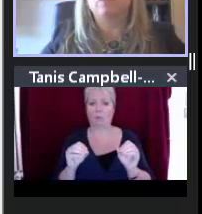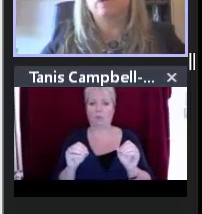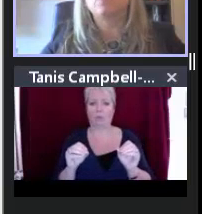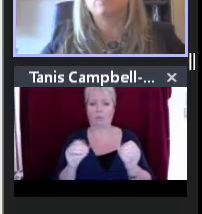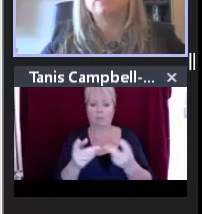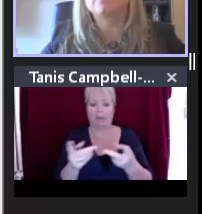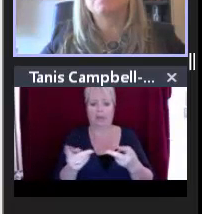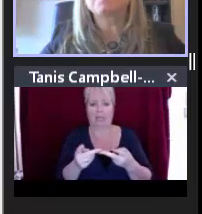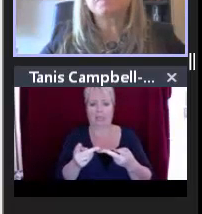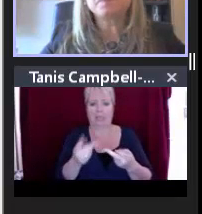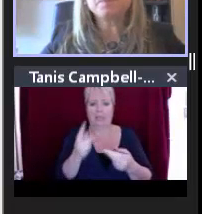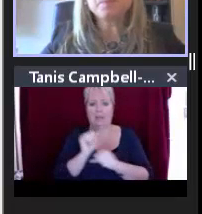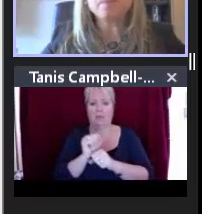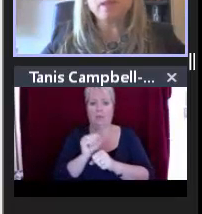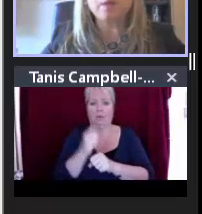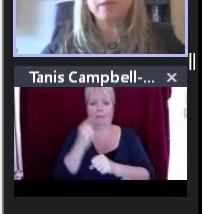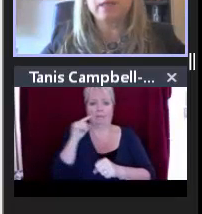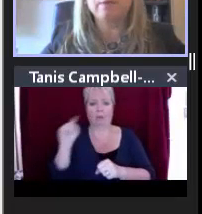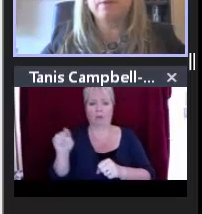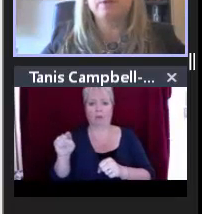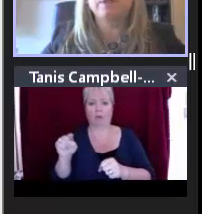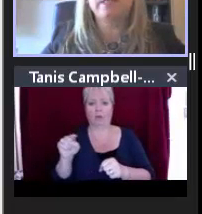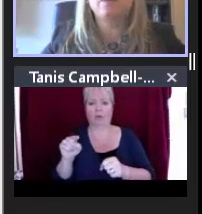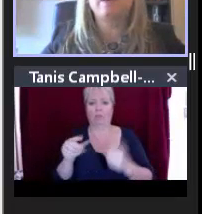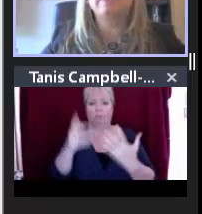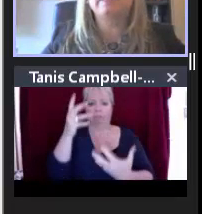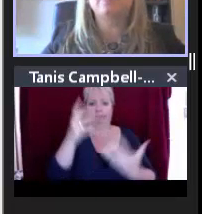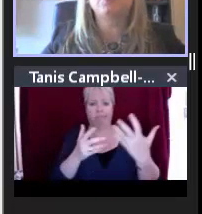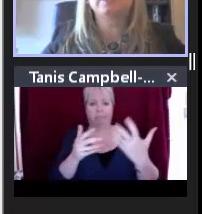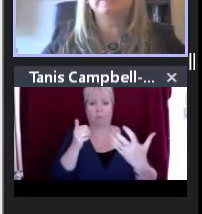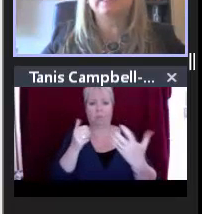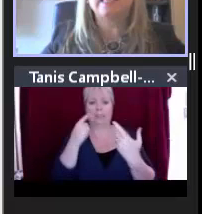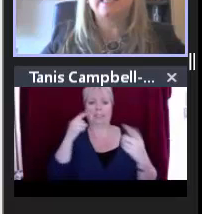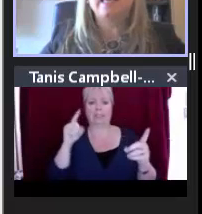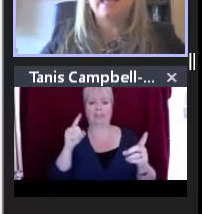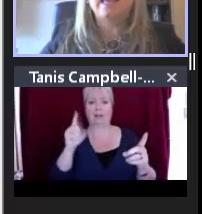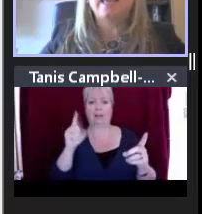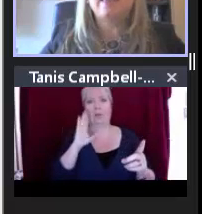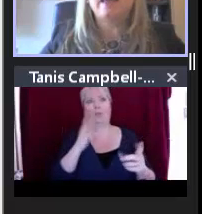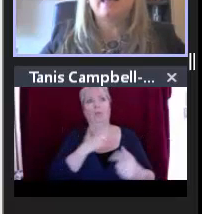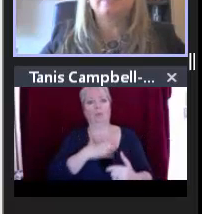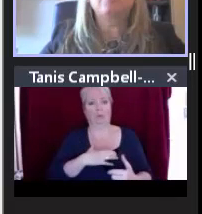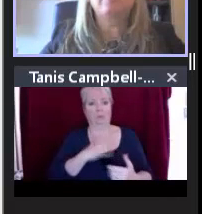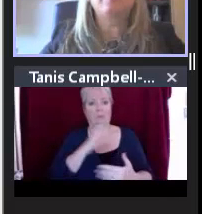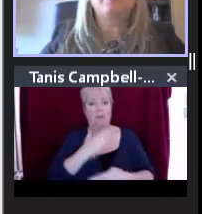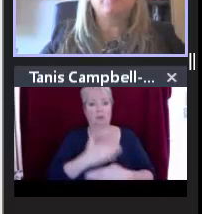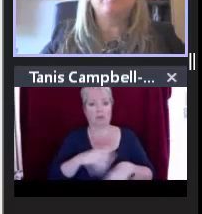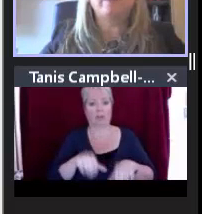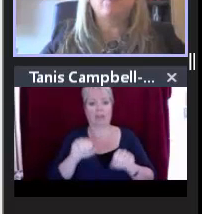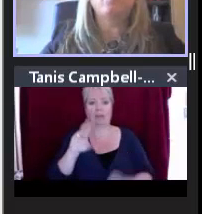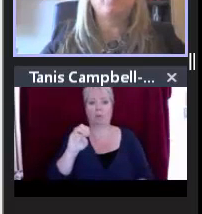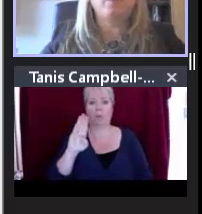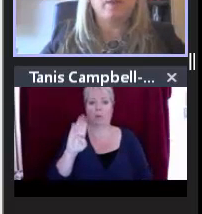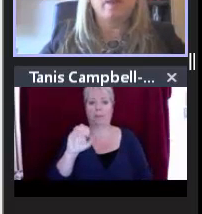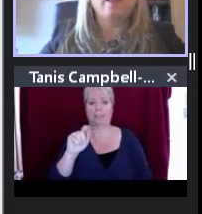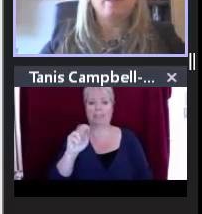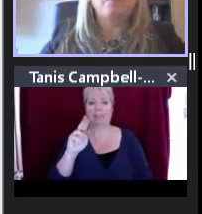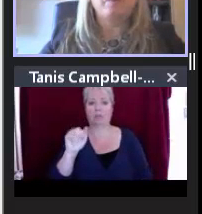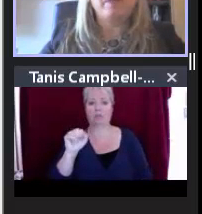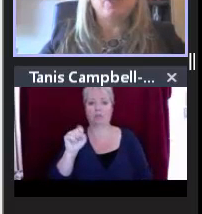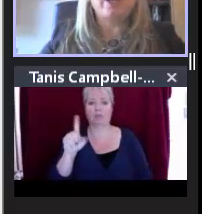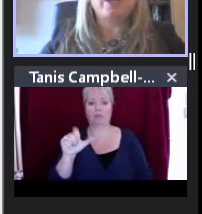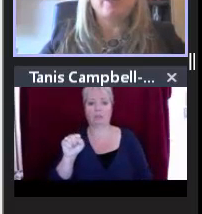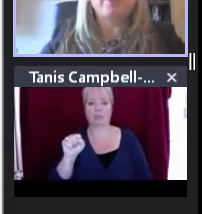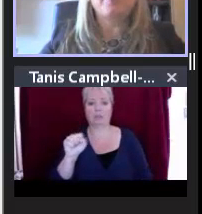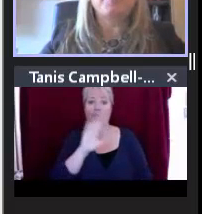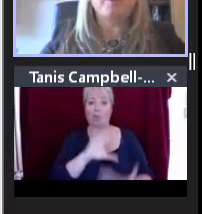the work world. I would love for her to take Web Essentials and that last story renewed my hope.